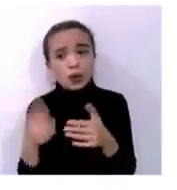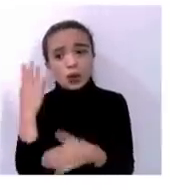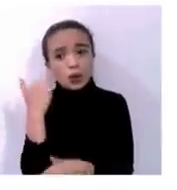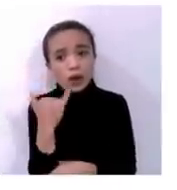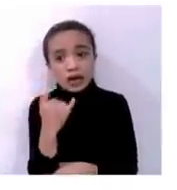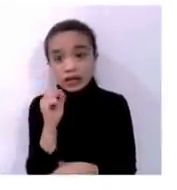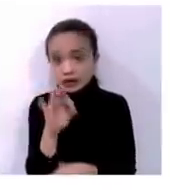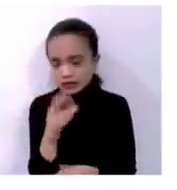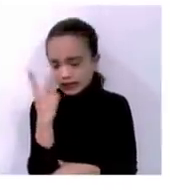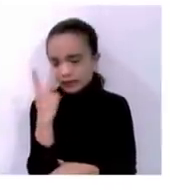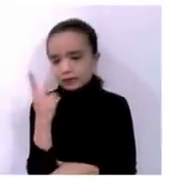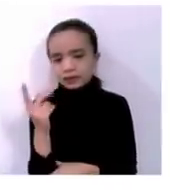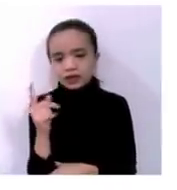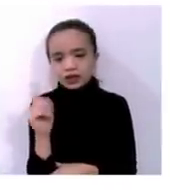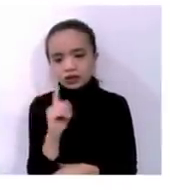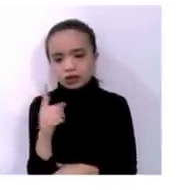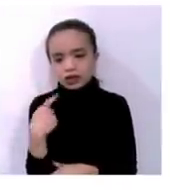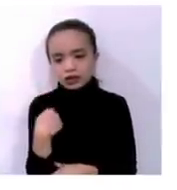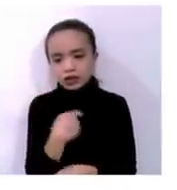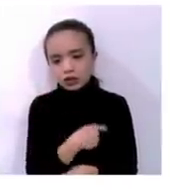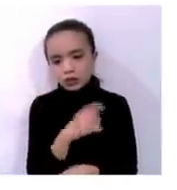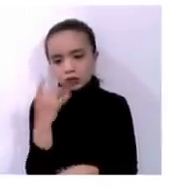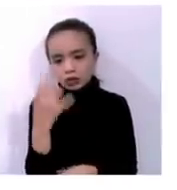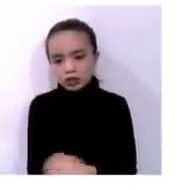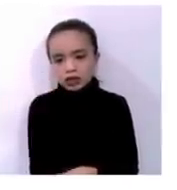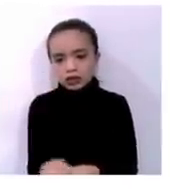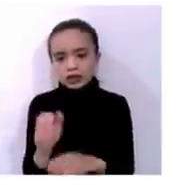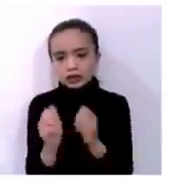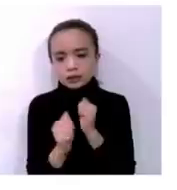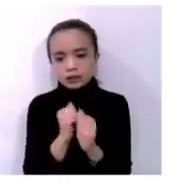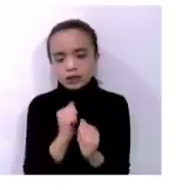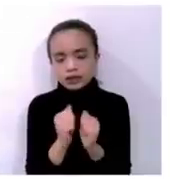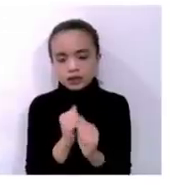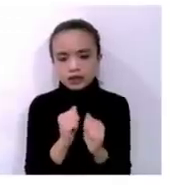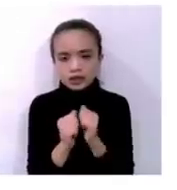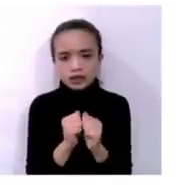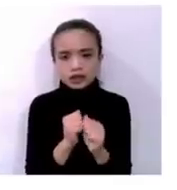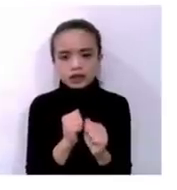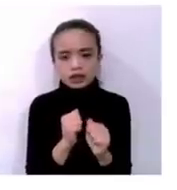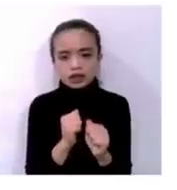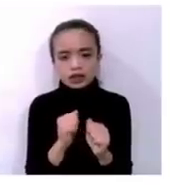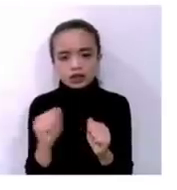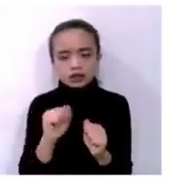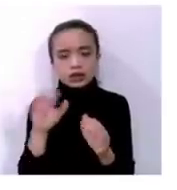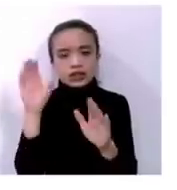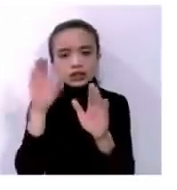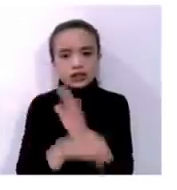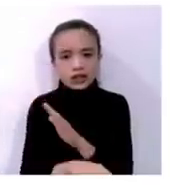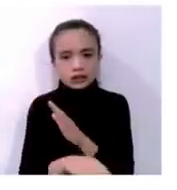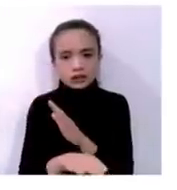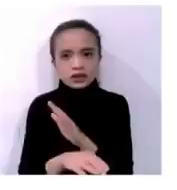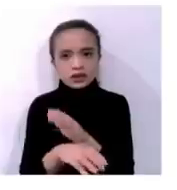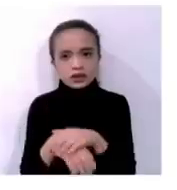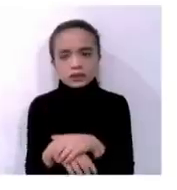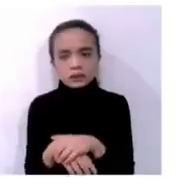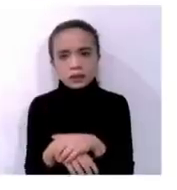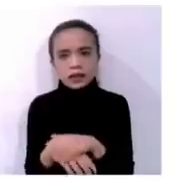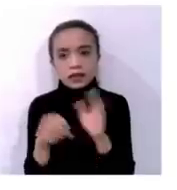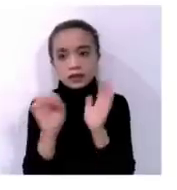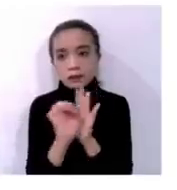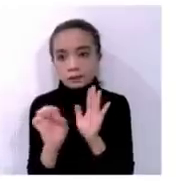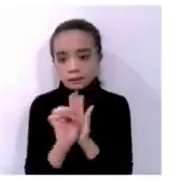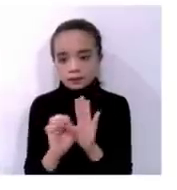if you go for the element of the offense only, you're referring only to the offenses or crimes that are mala in se, such